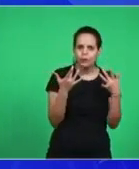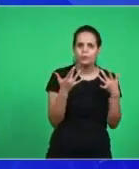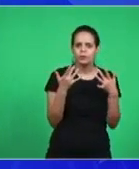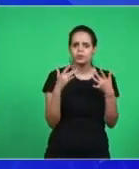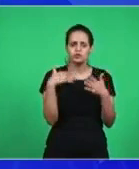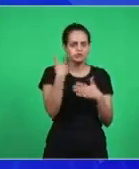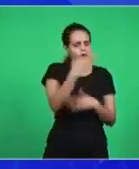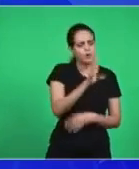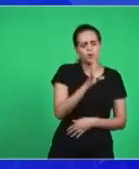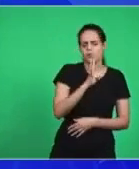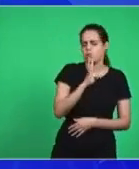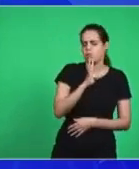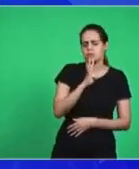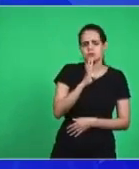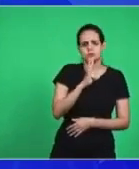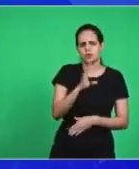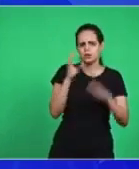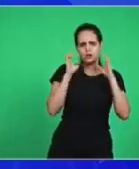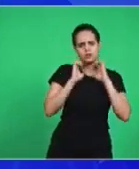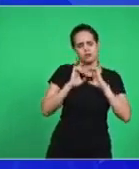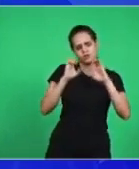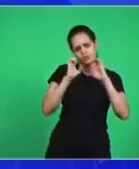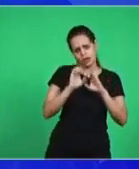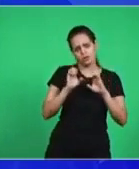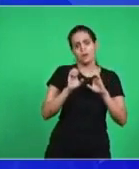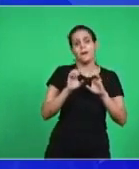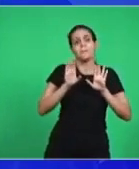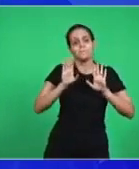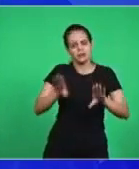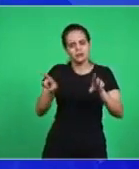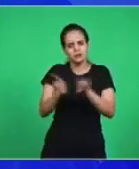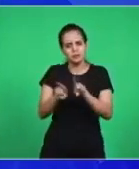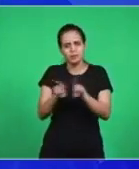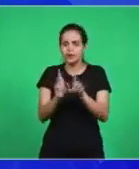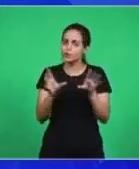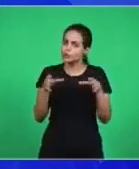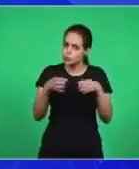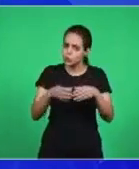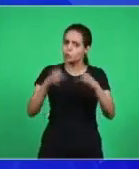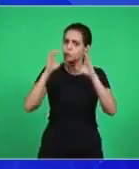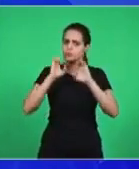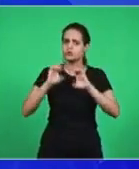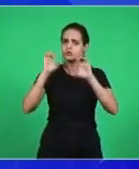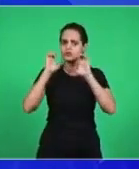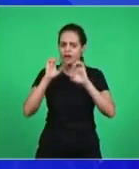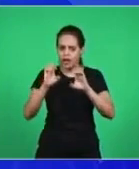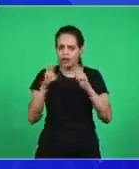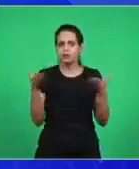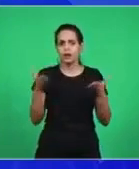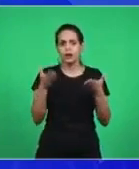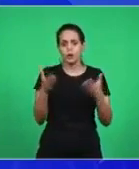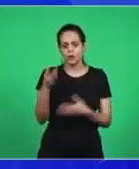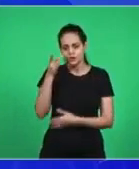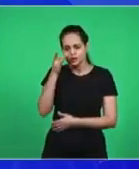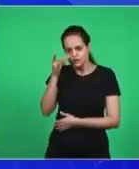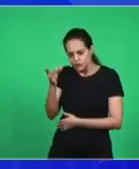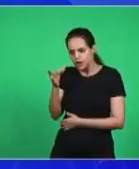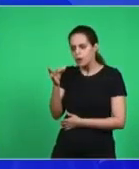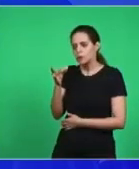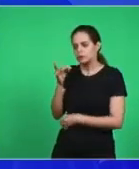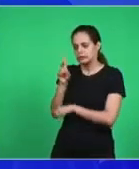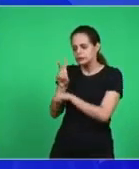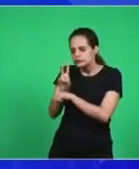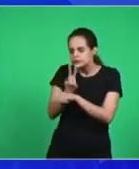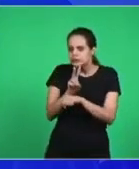but also evangelical groups that are being awoken for this moment, which is very important for us. But